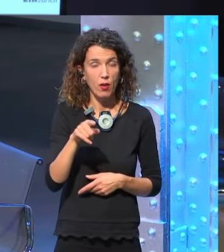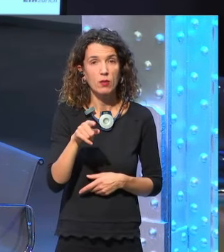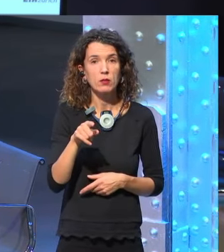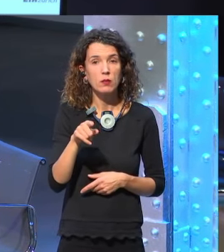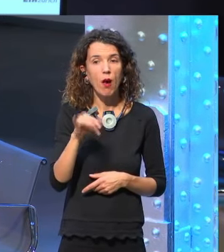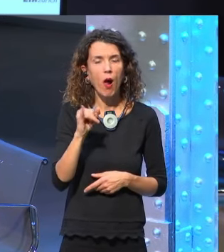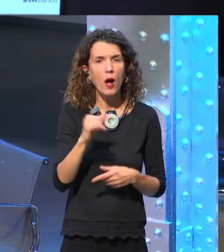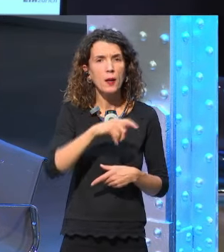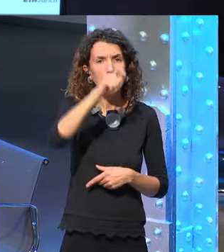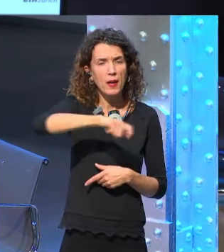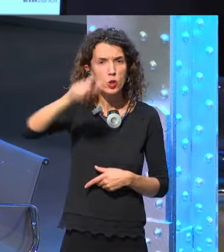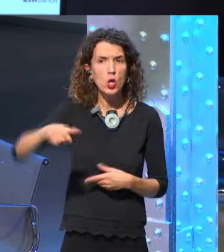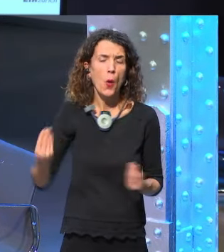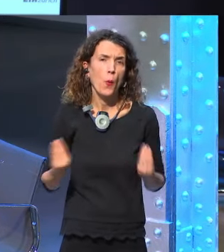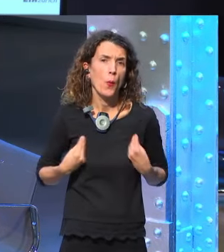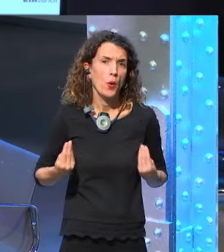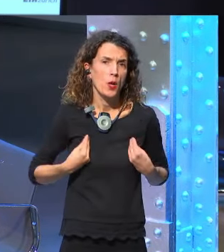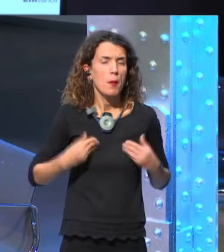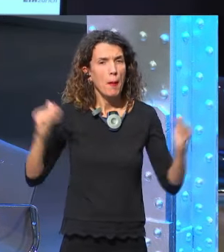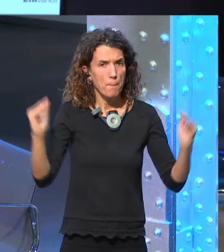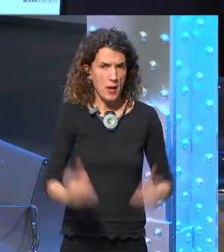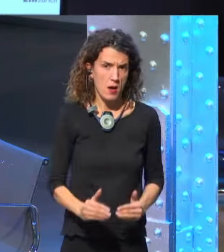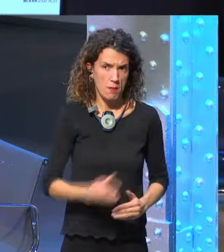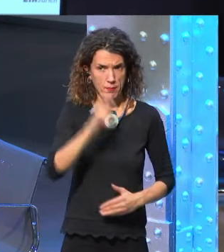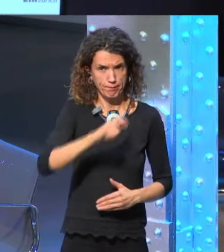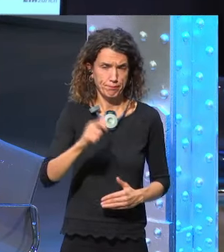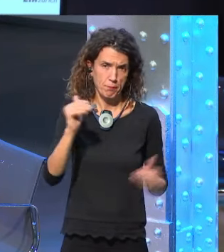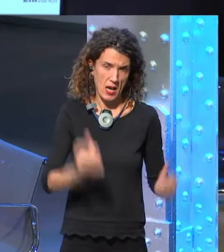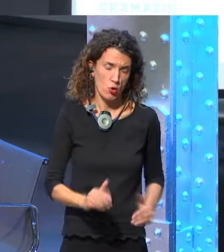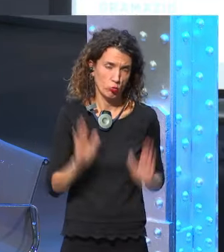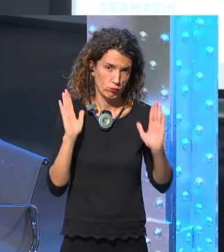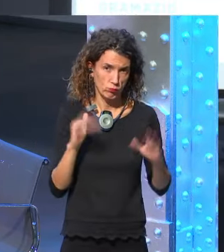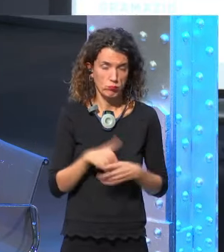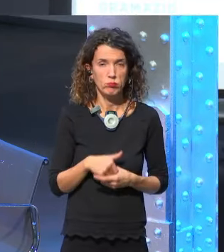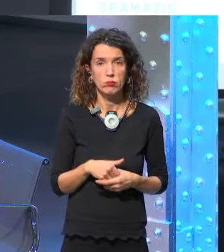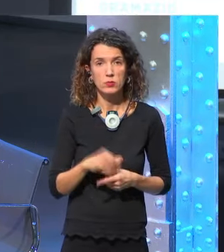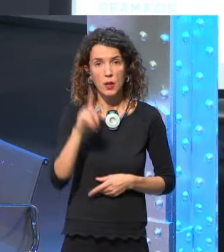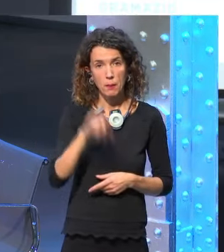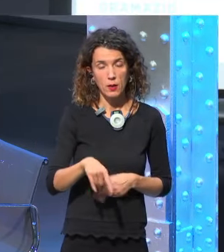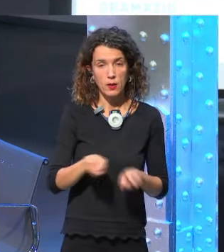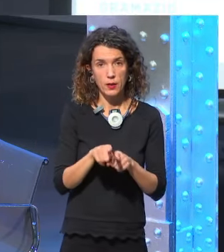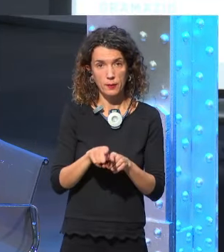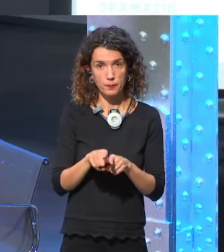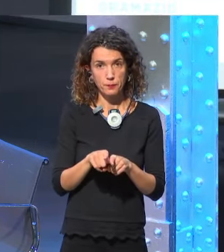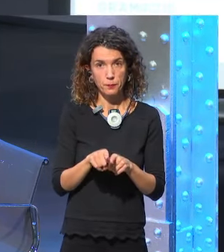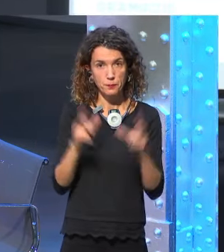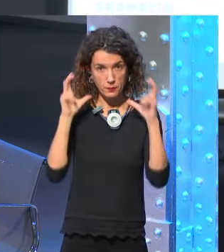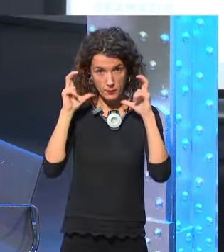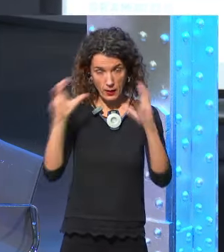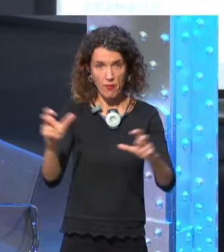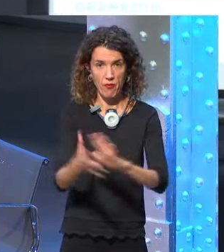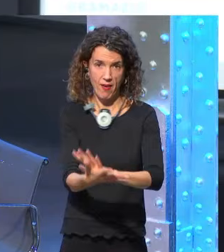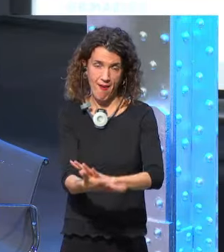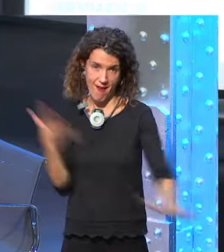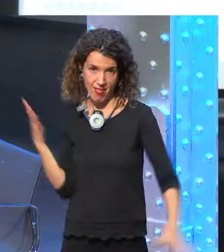density. But Meuse has one thing, it has a TGV station, so the fast train in France, and this TGV station is just 1